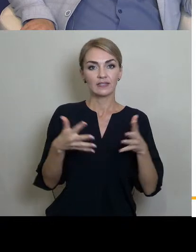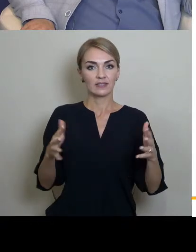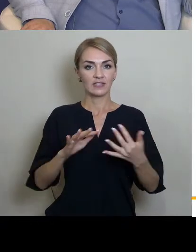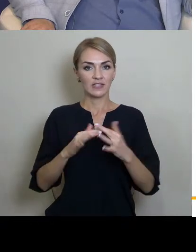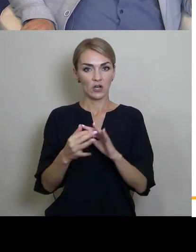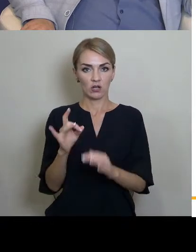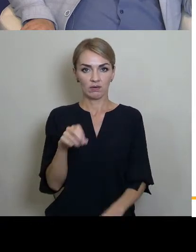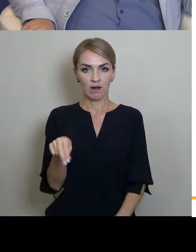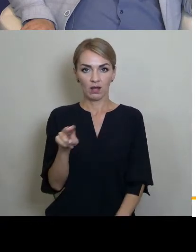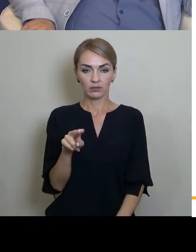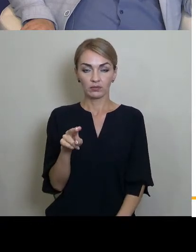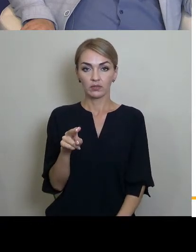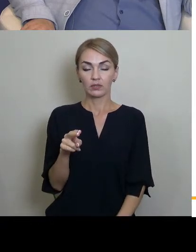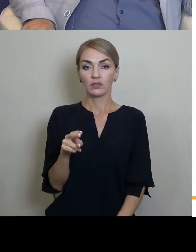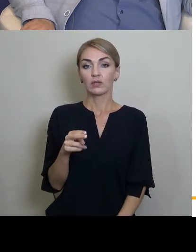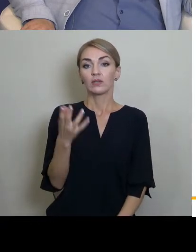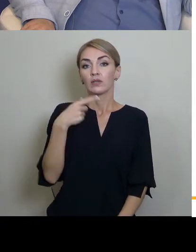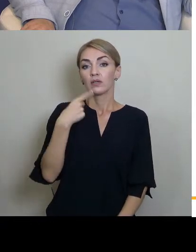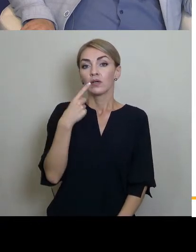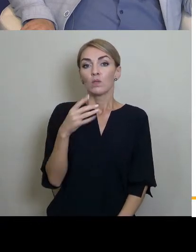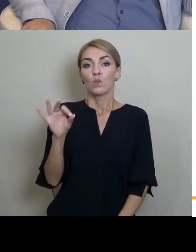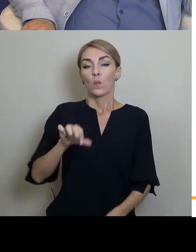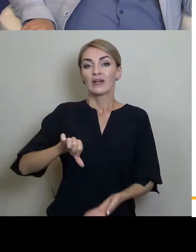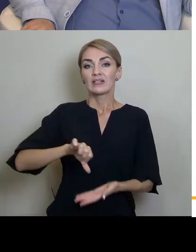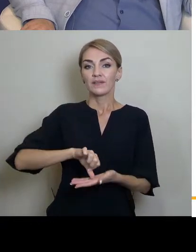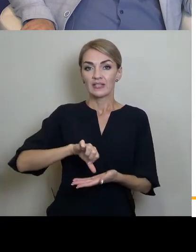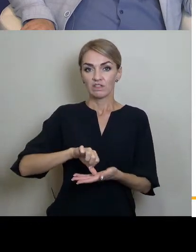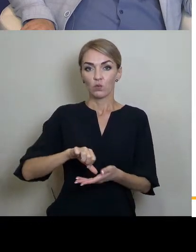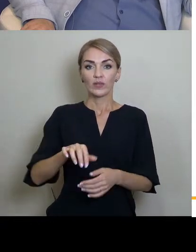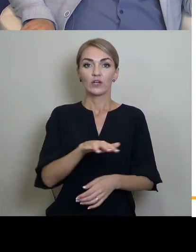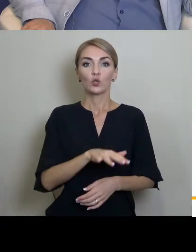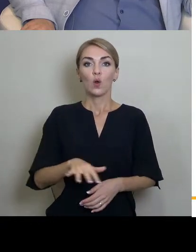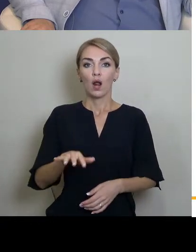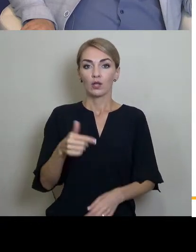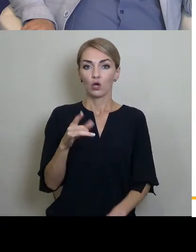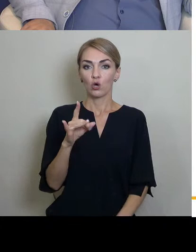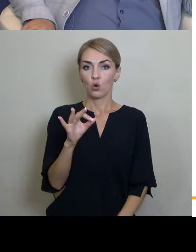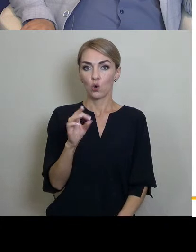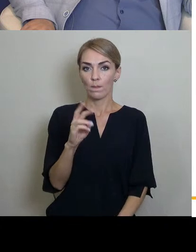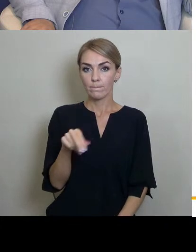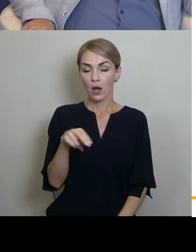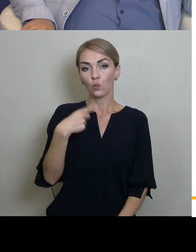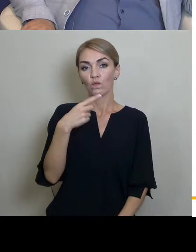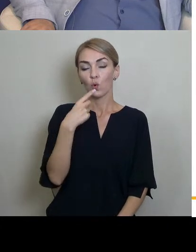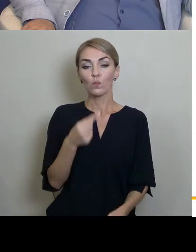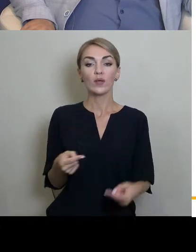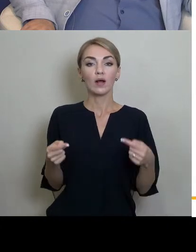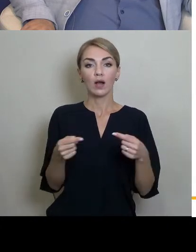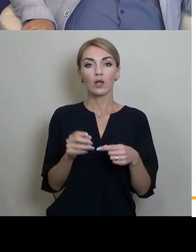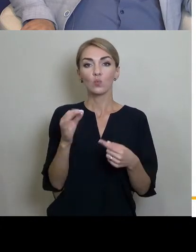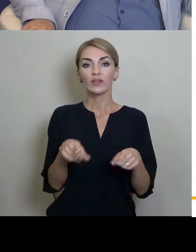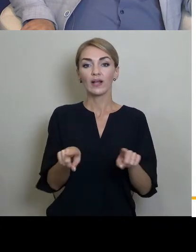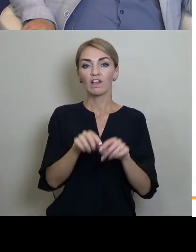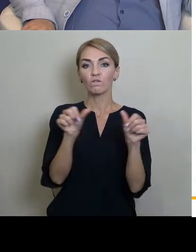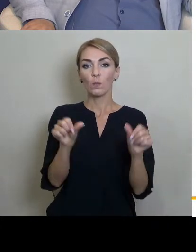seat constituencies was about village councils. When you talk about representation of